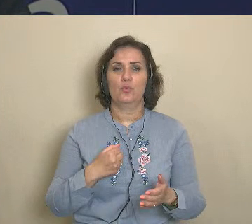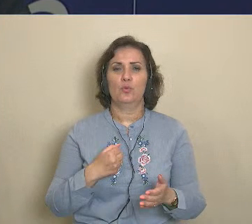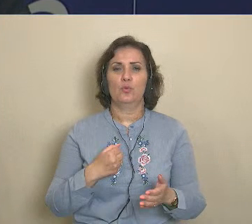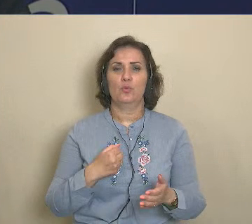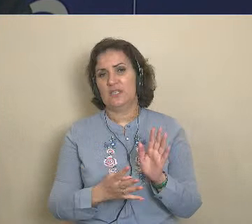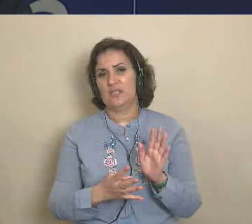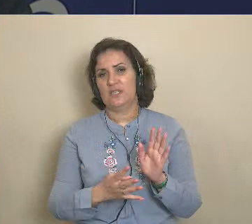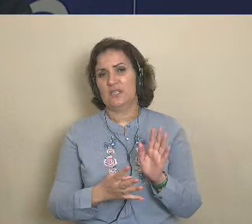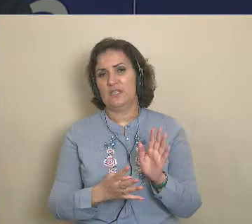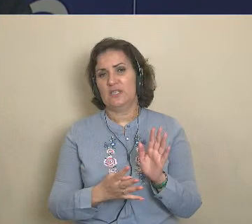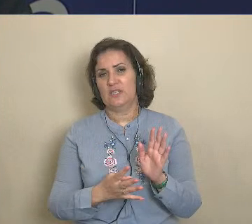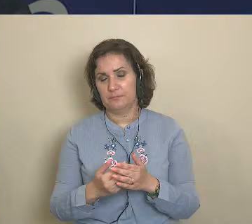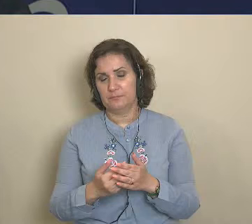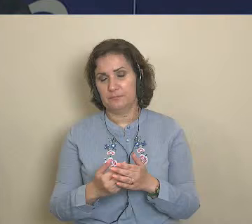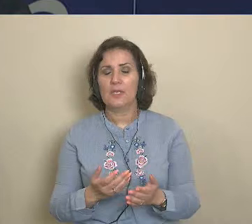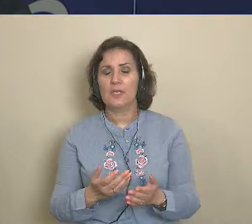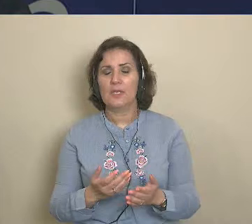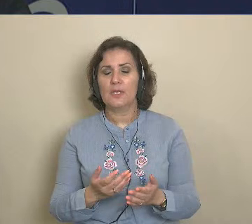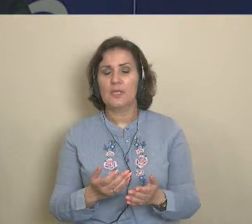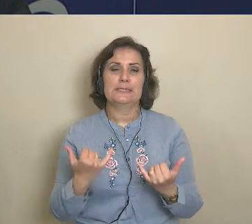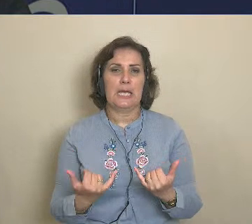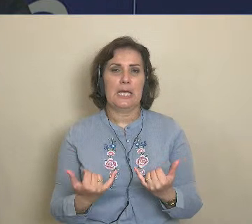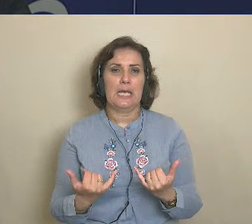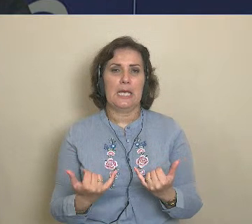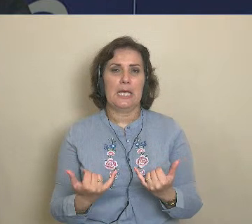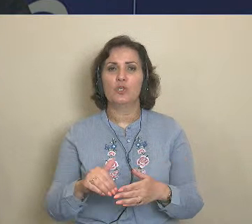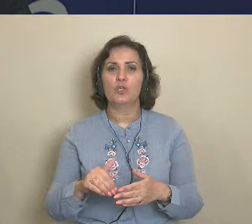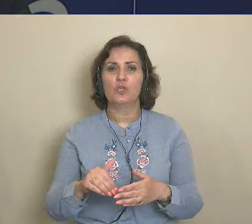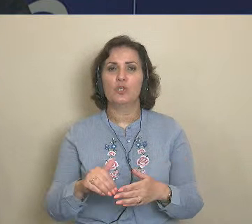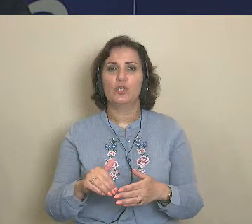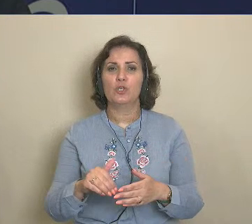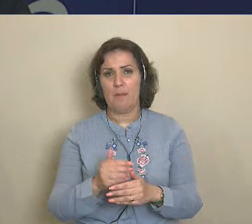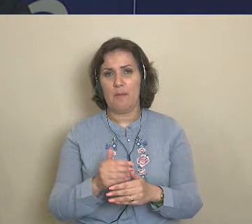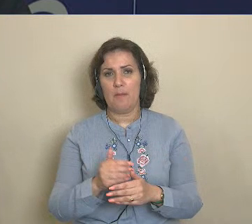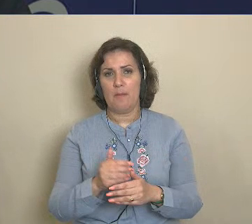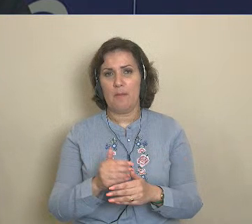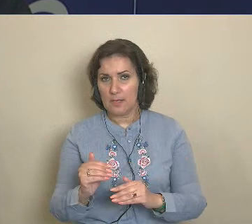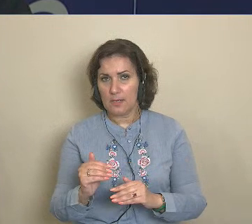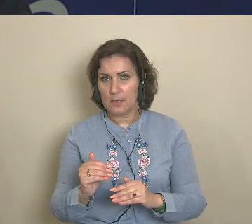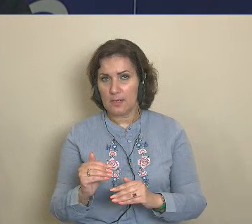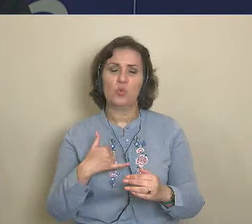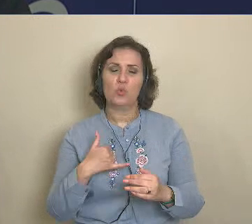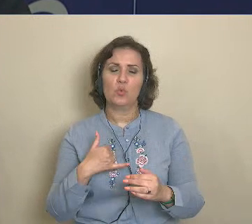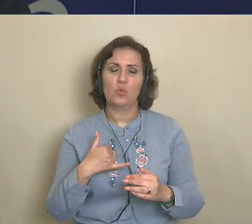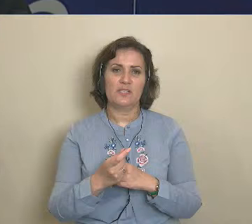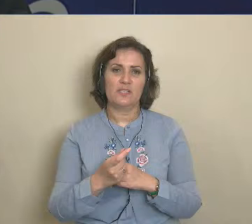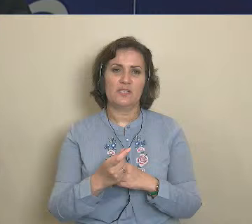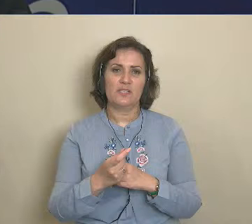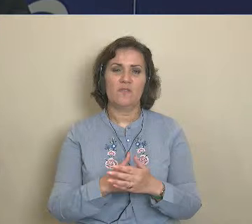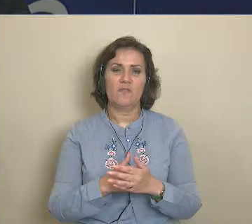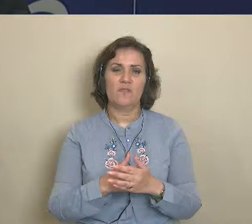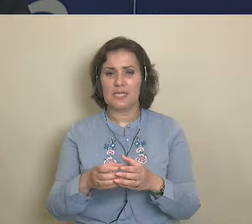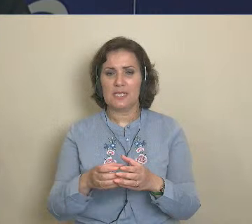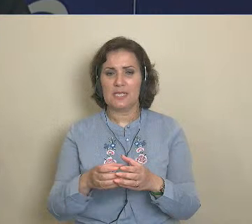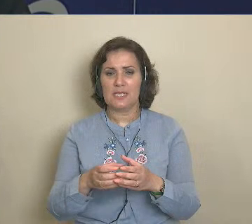code up till 2019. But at present, the new practice is going to be formed, new case law is going to be